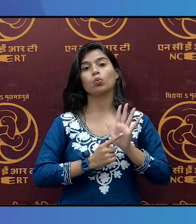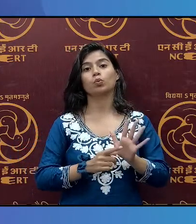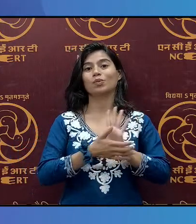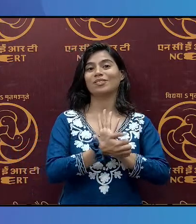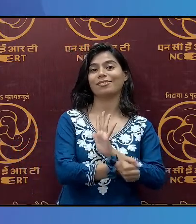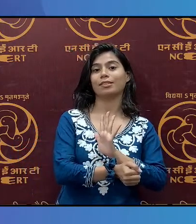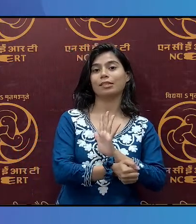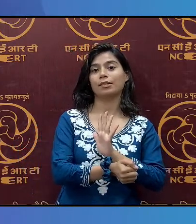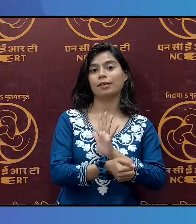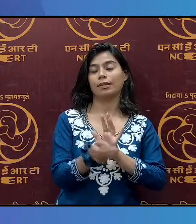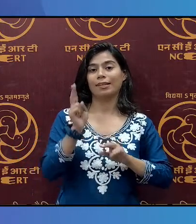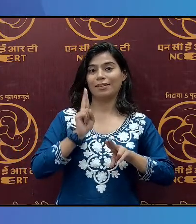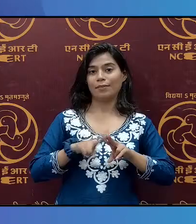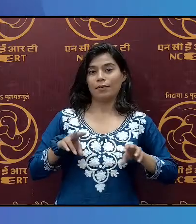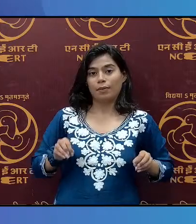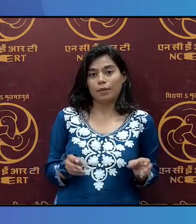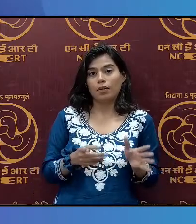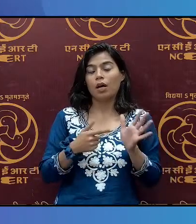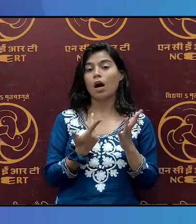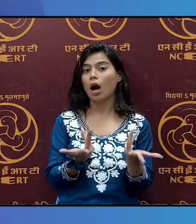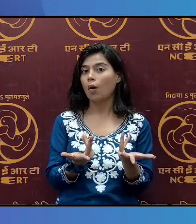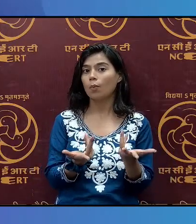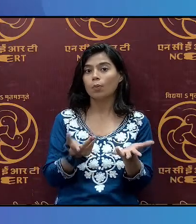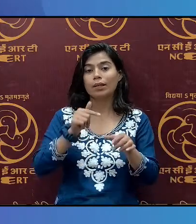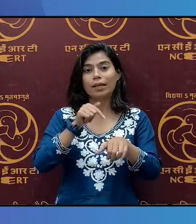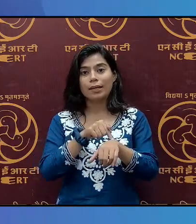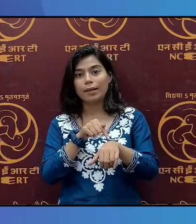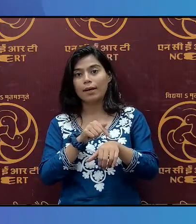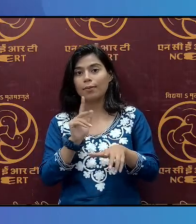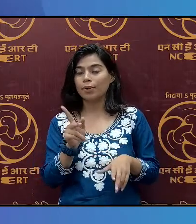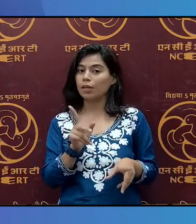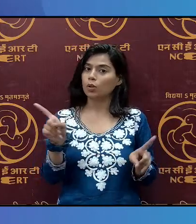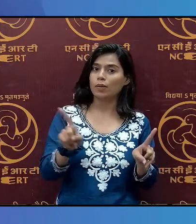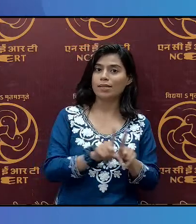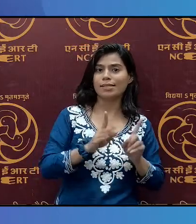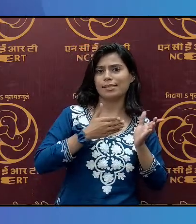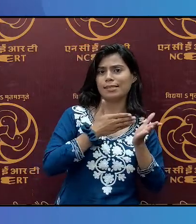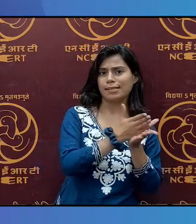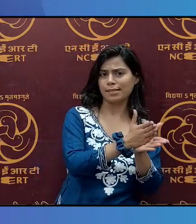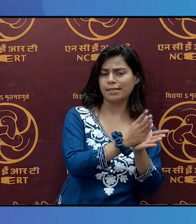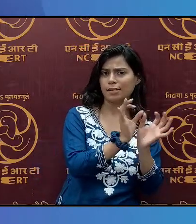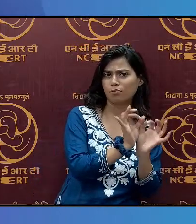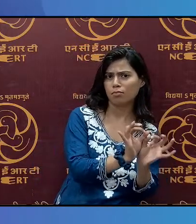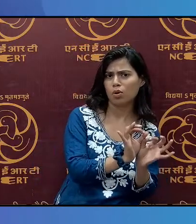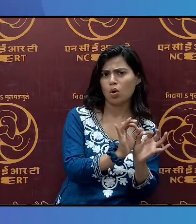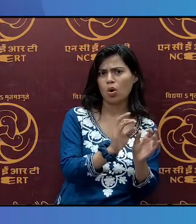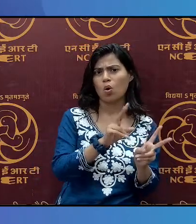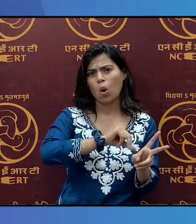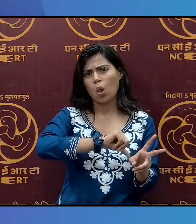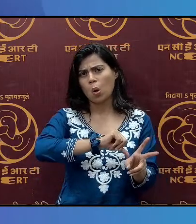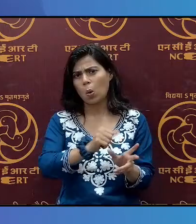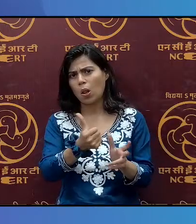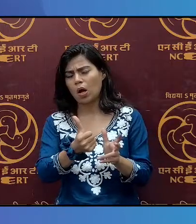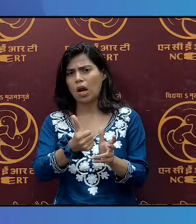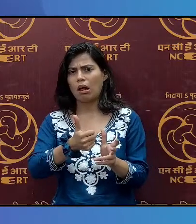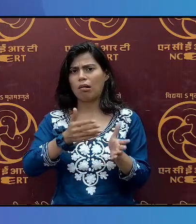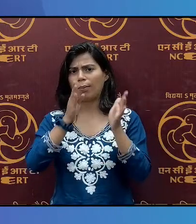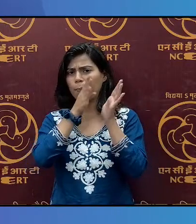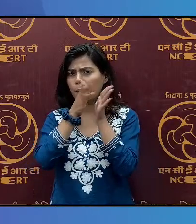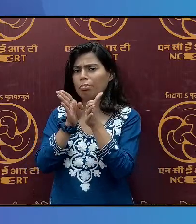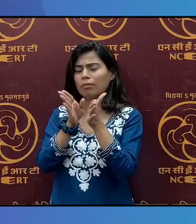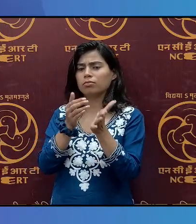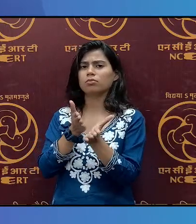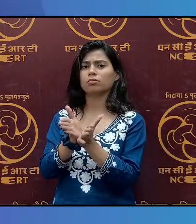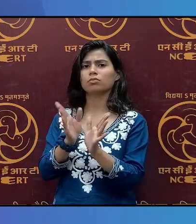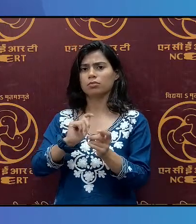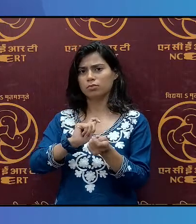regular interval of time, to trying to see that whether you are in the same direction or have you deviated from your path, main path,